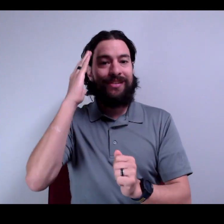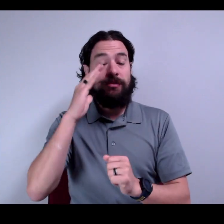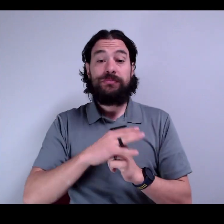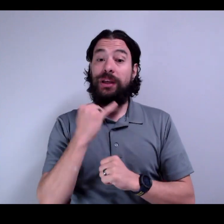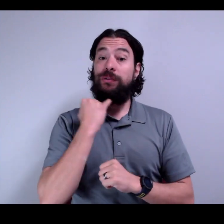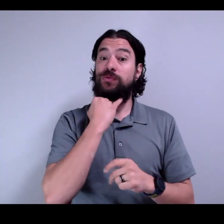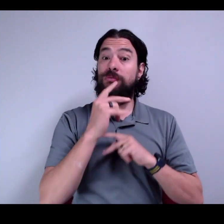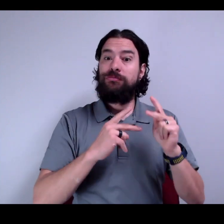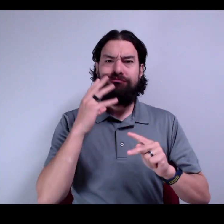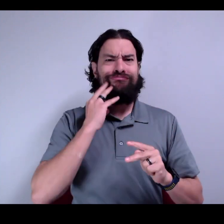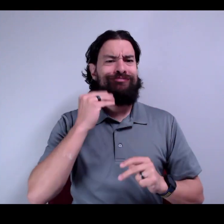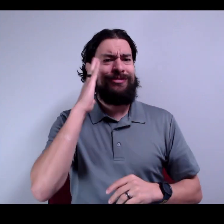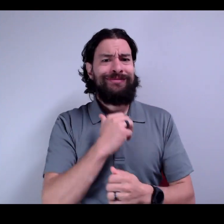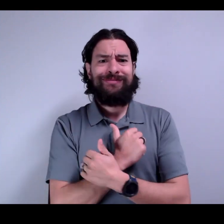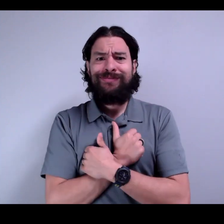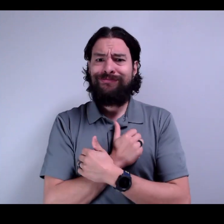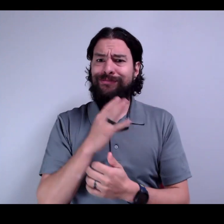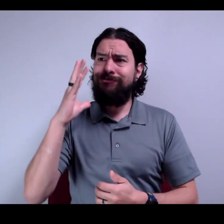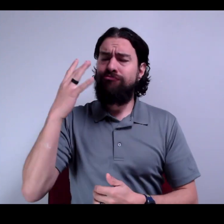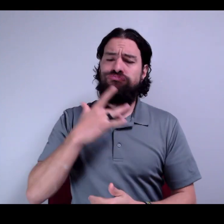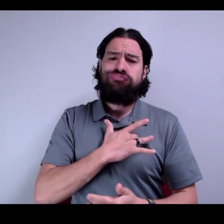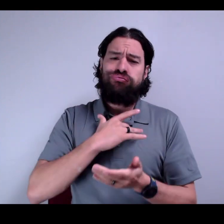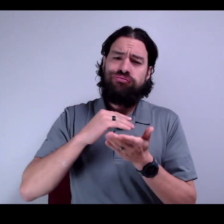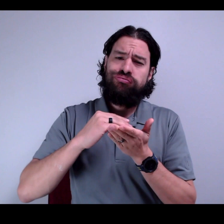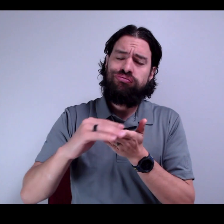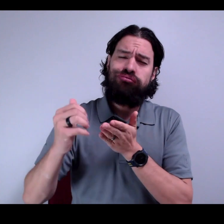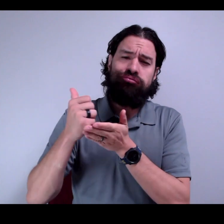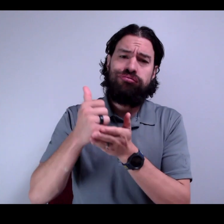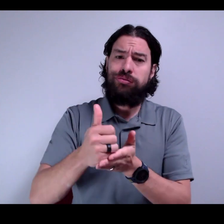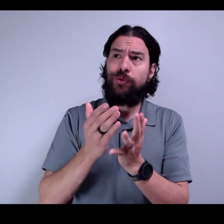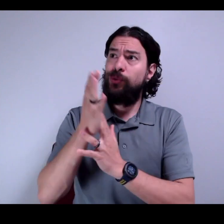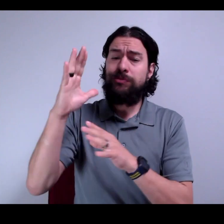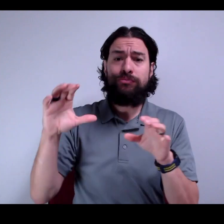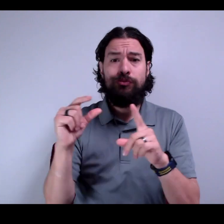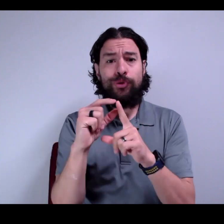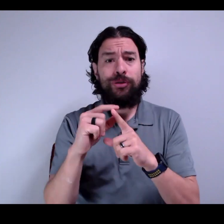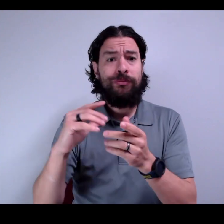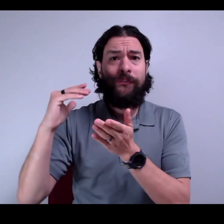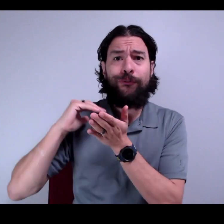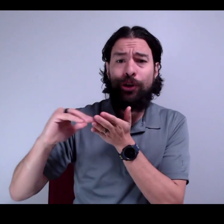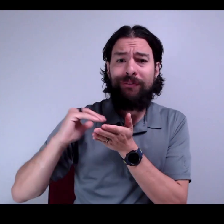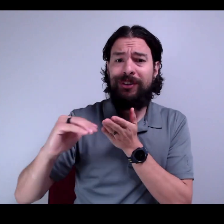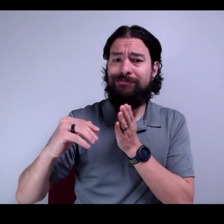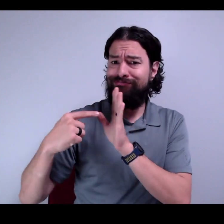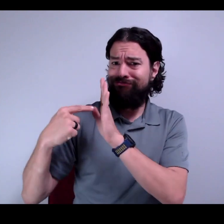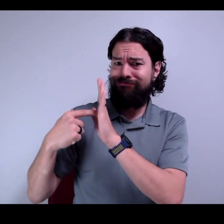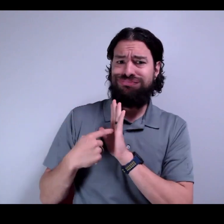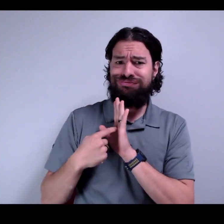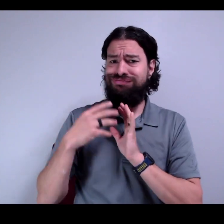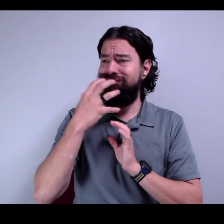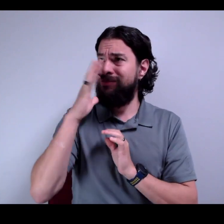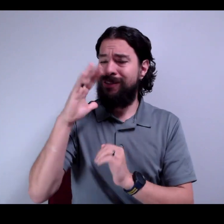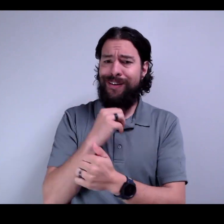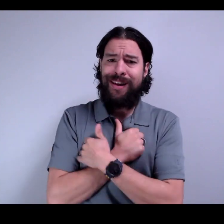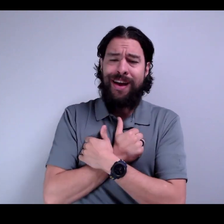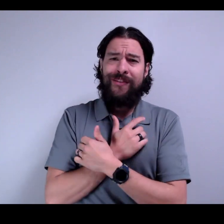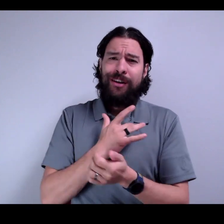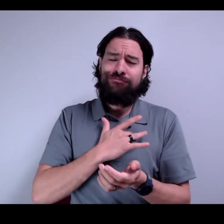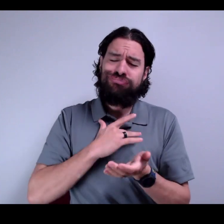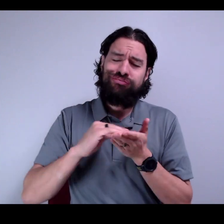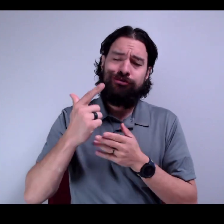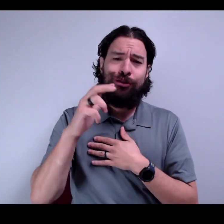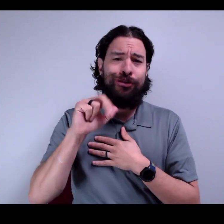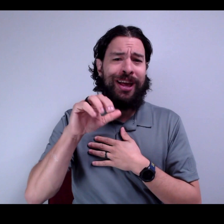Israelites experience God's love and his grace through these symbols. And by being forgiven, ideally, this would compel them to